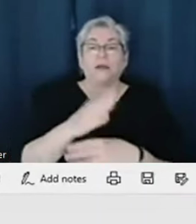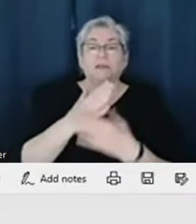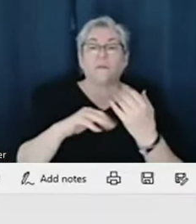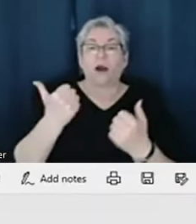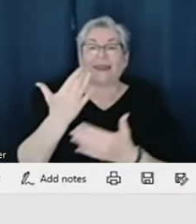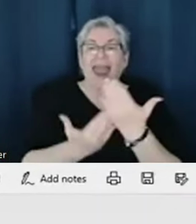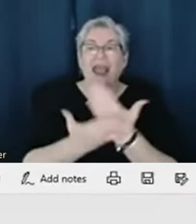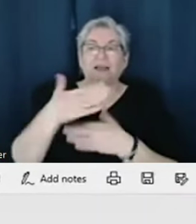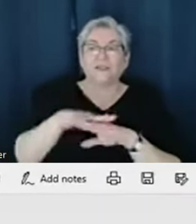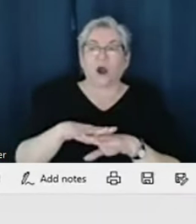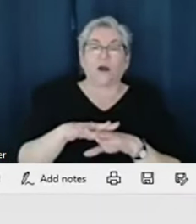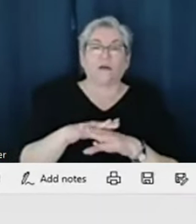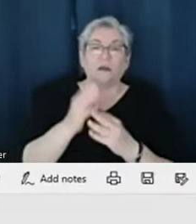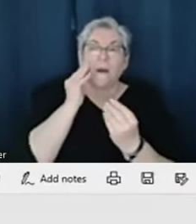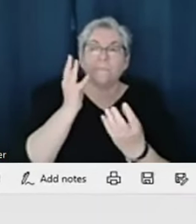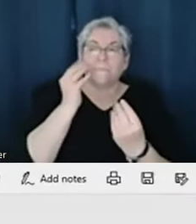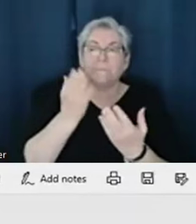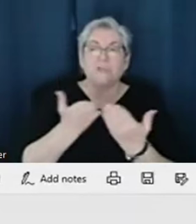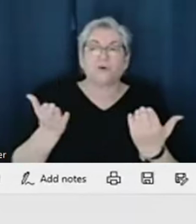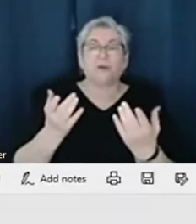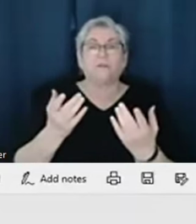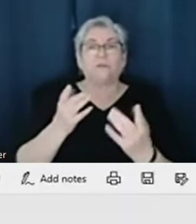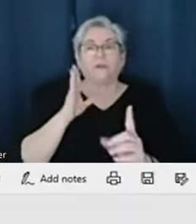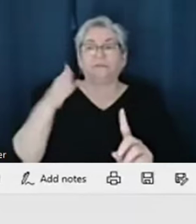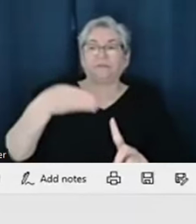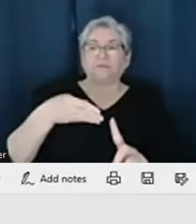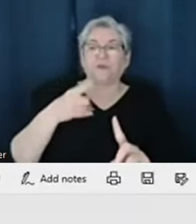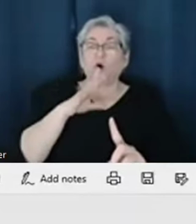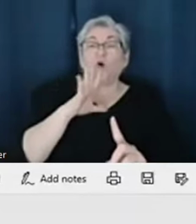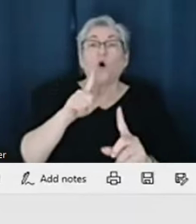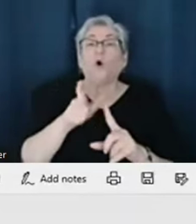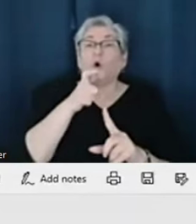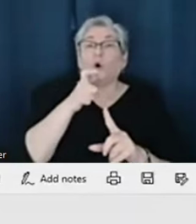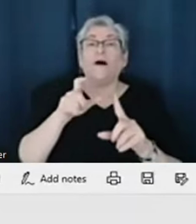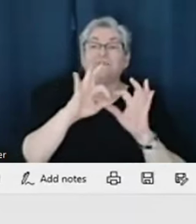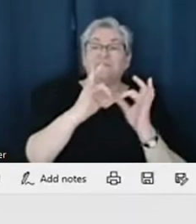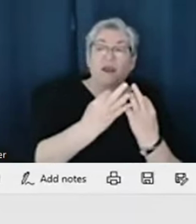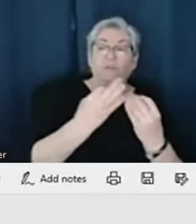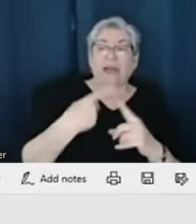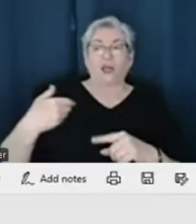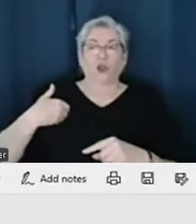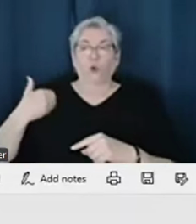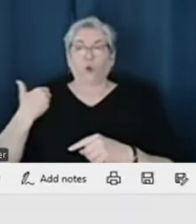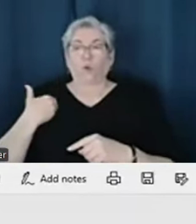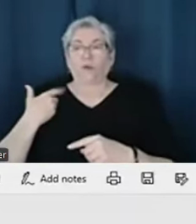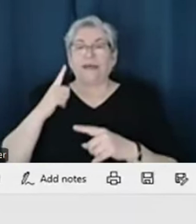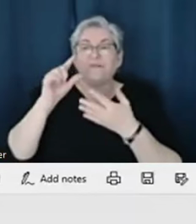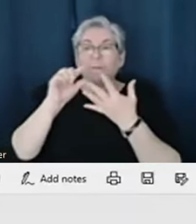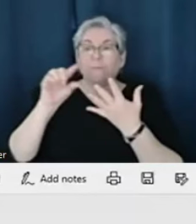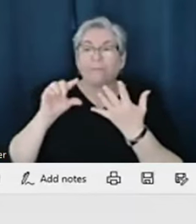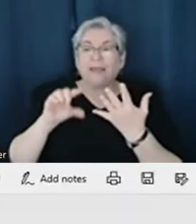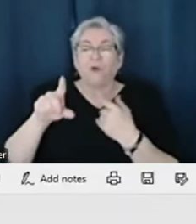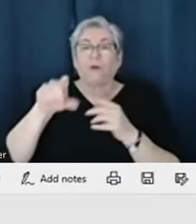materials that would be directed towards the family and youth, that would be pieces that you could literally apply directly